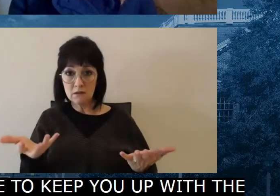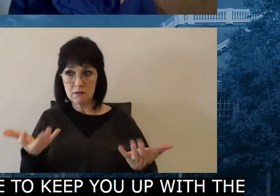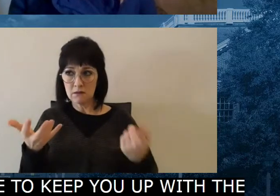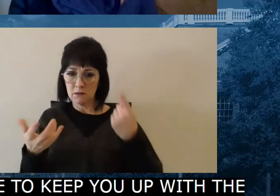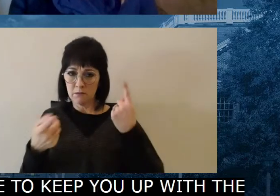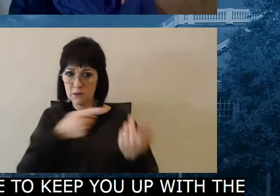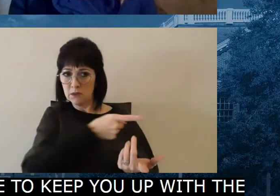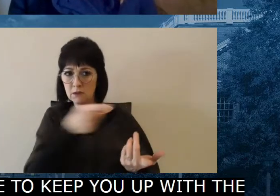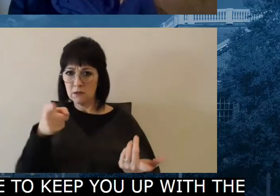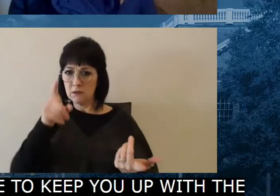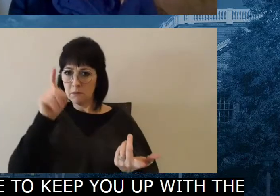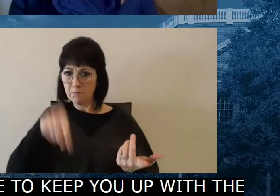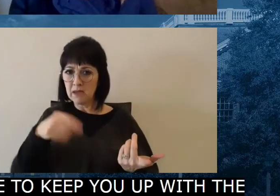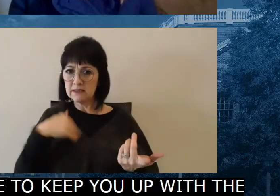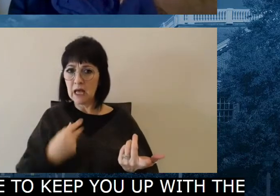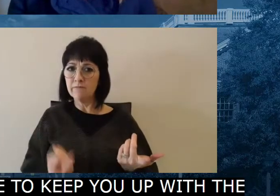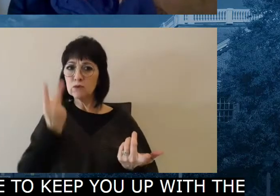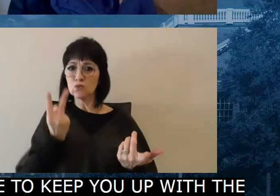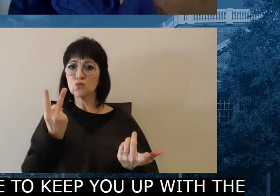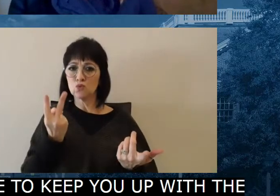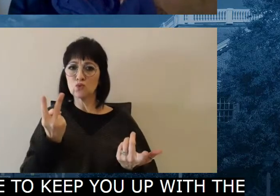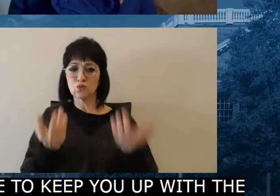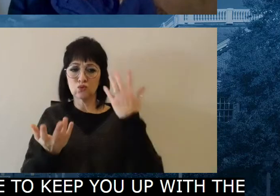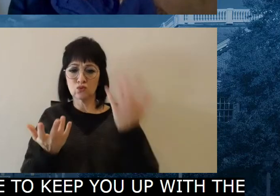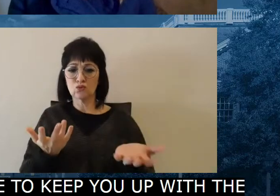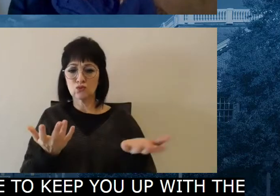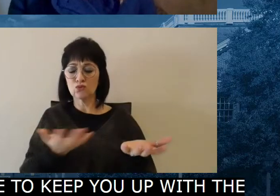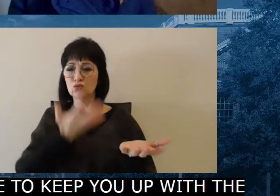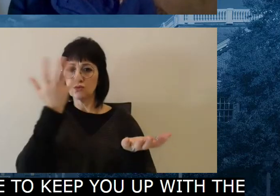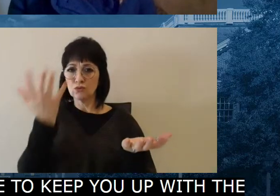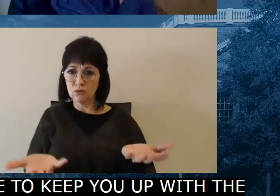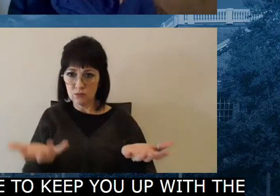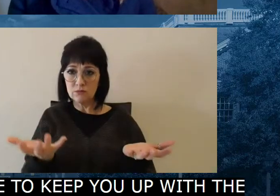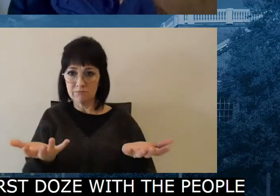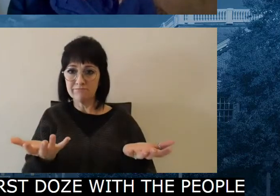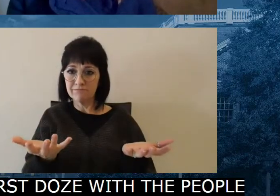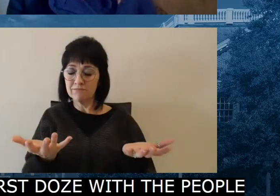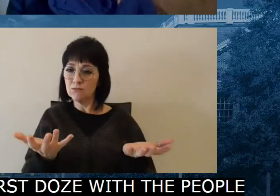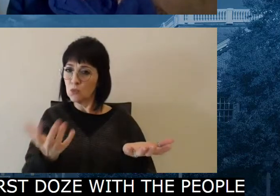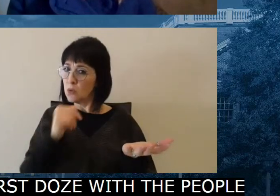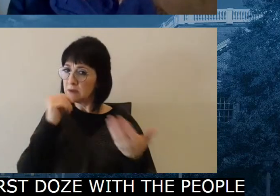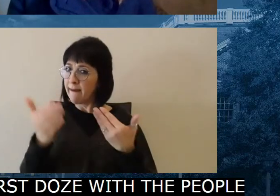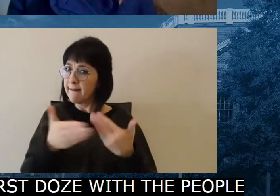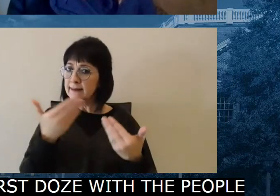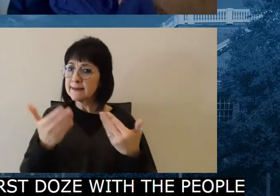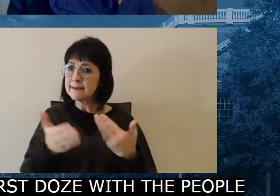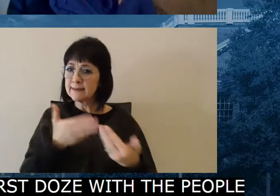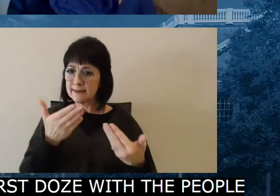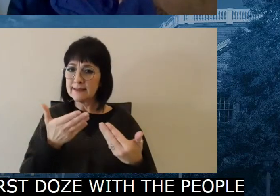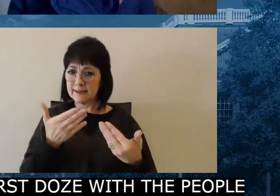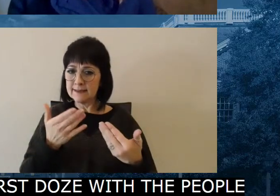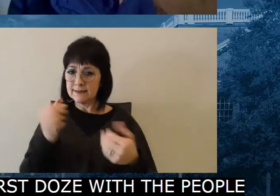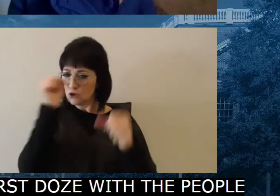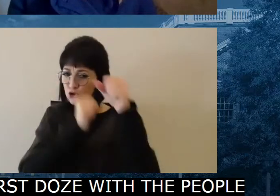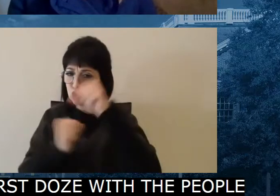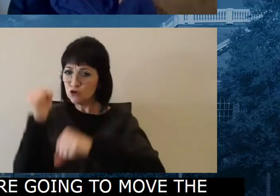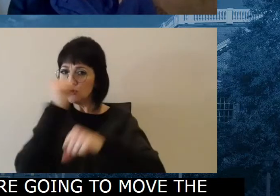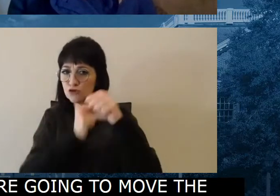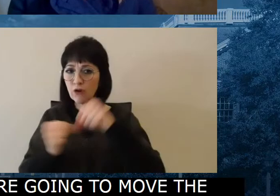so having both and having the increase in supply occurring for your first